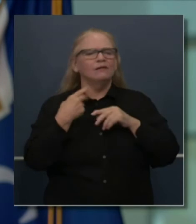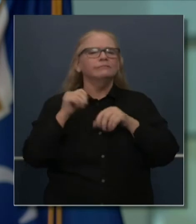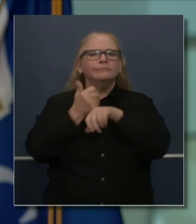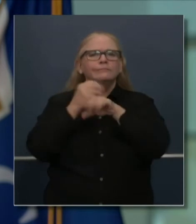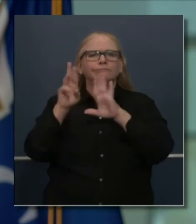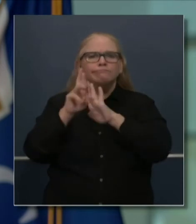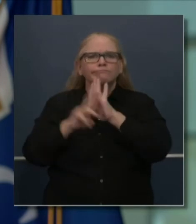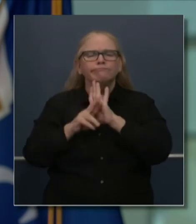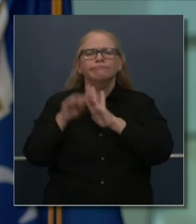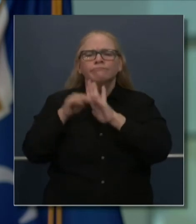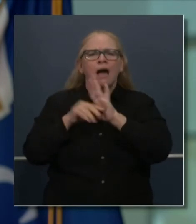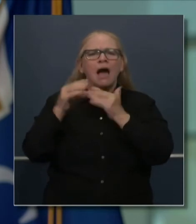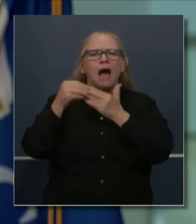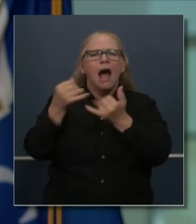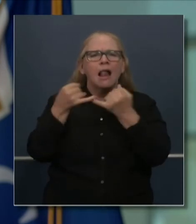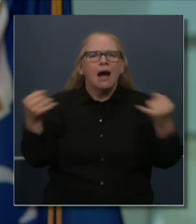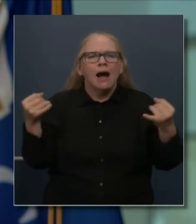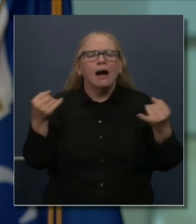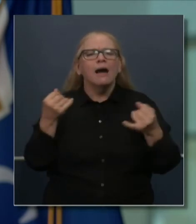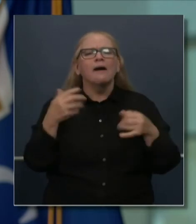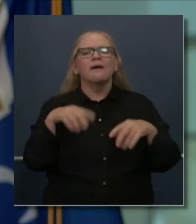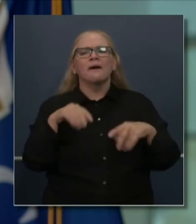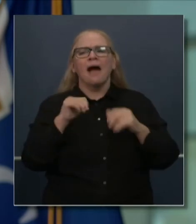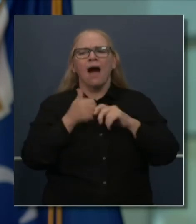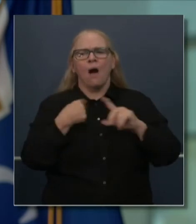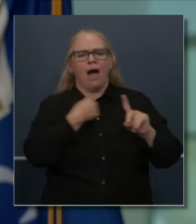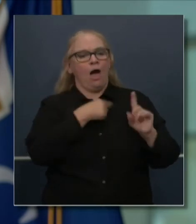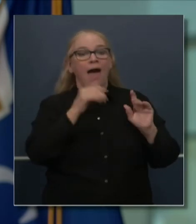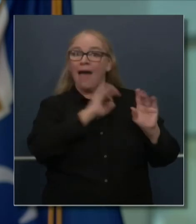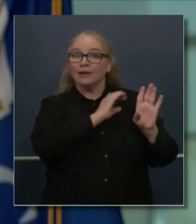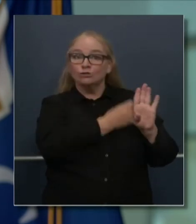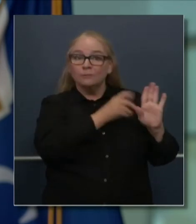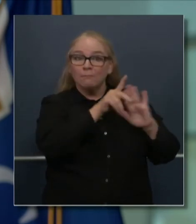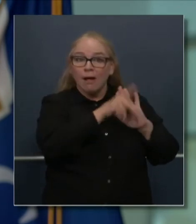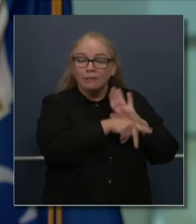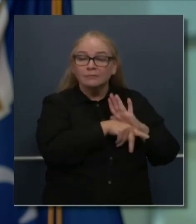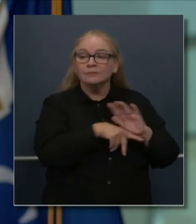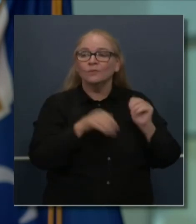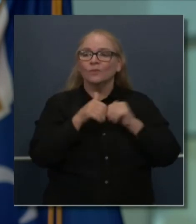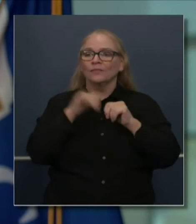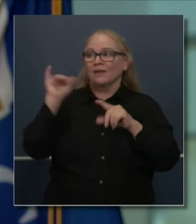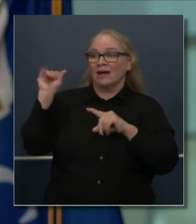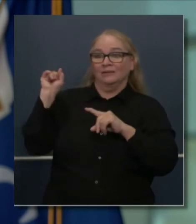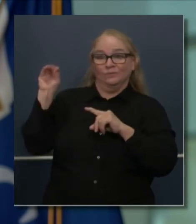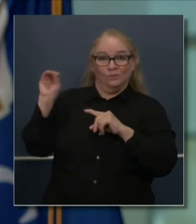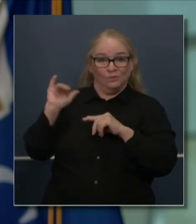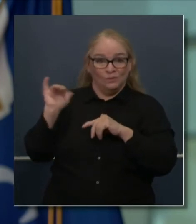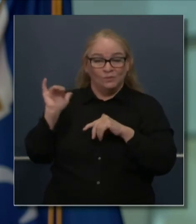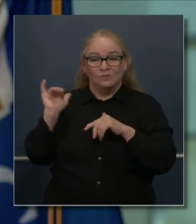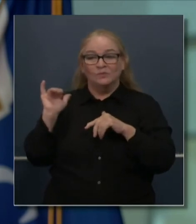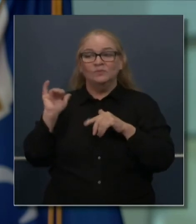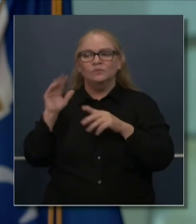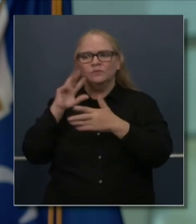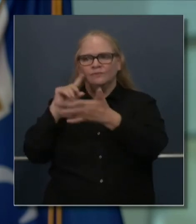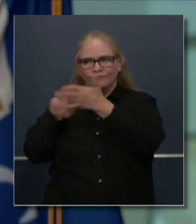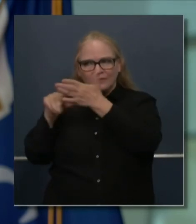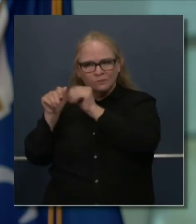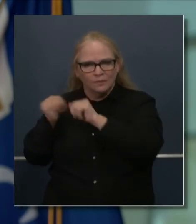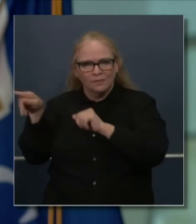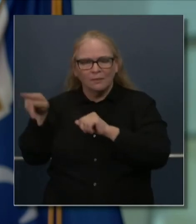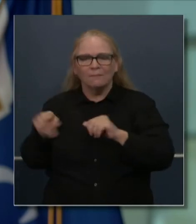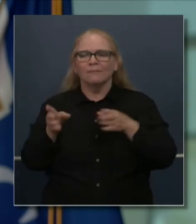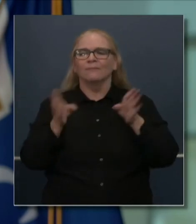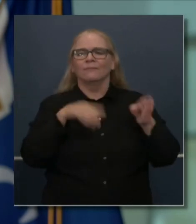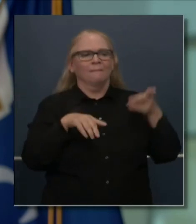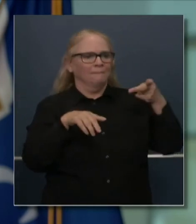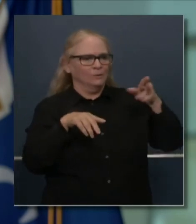application of our energy policy at ISO, we're investigating the same, and the California Public Utilities Commission and the work they